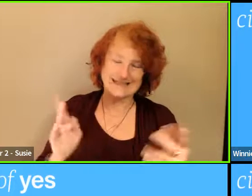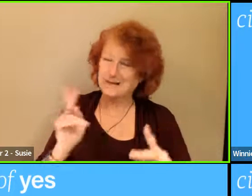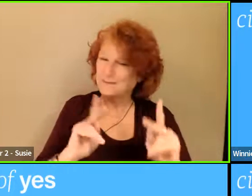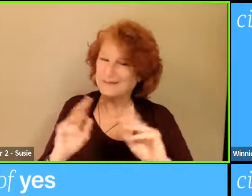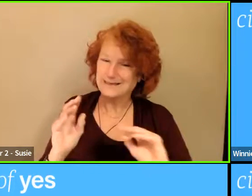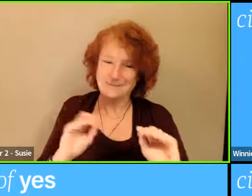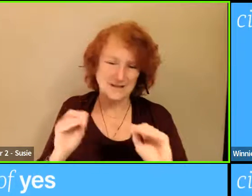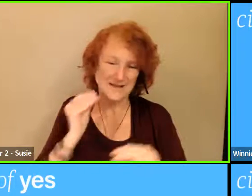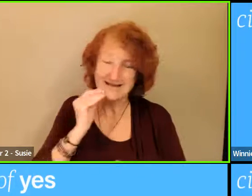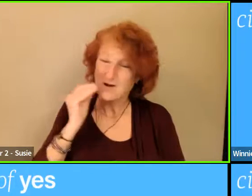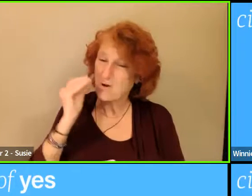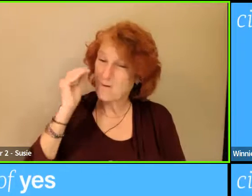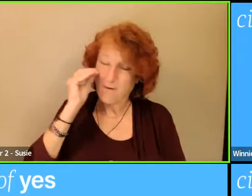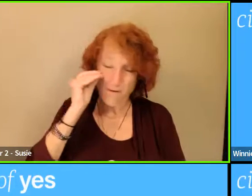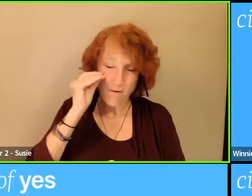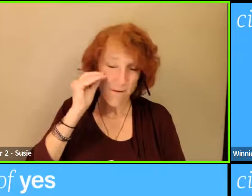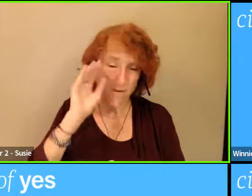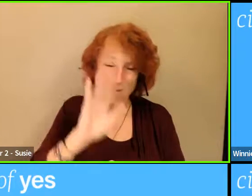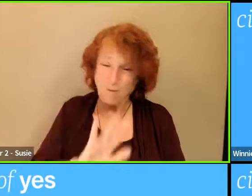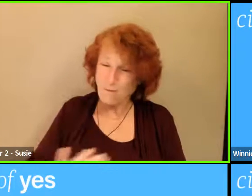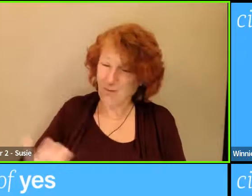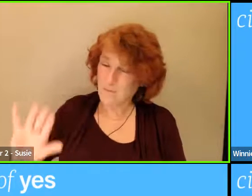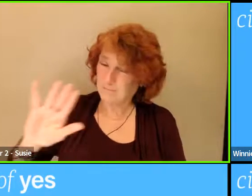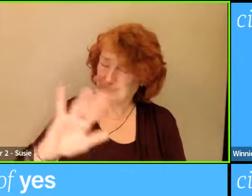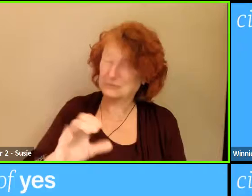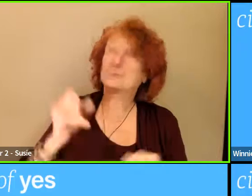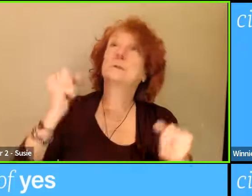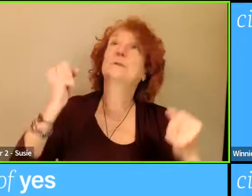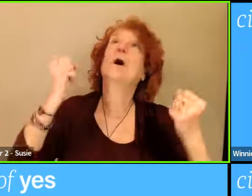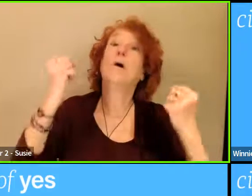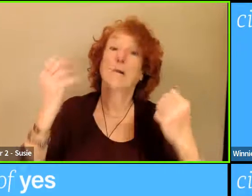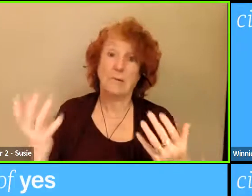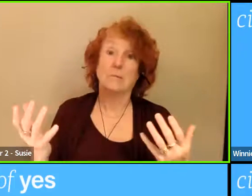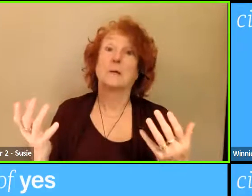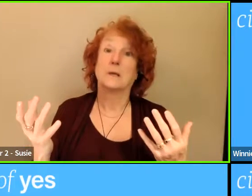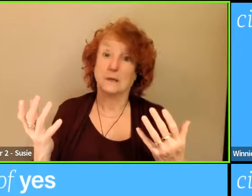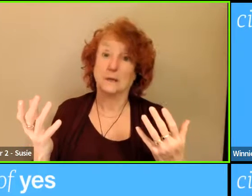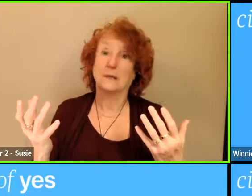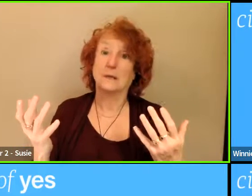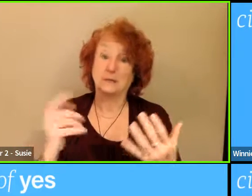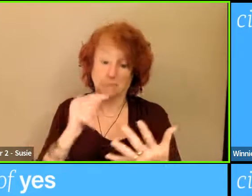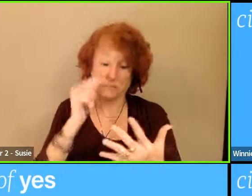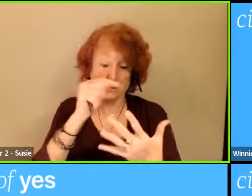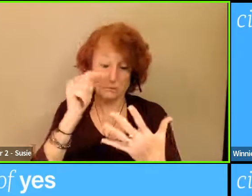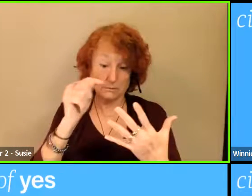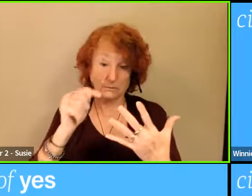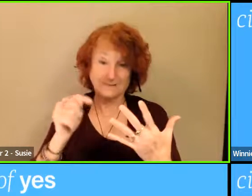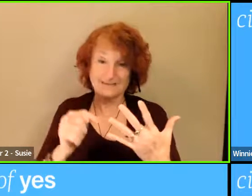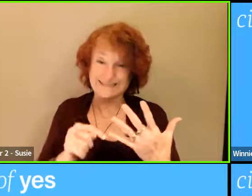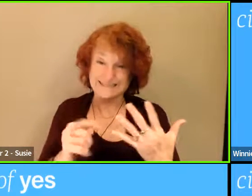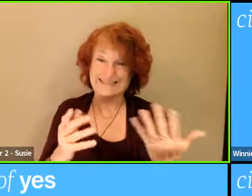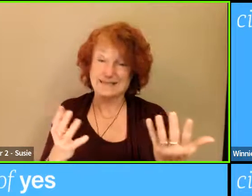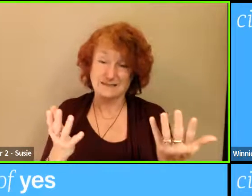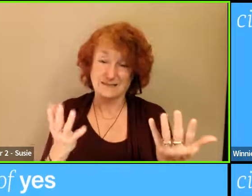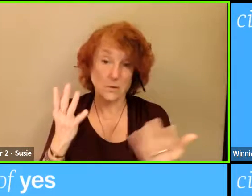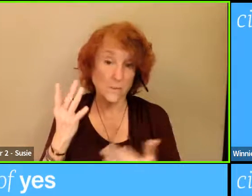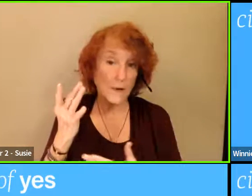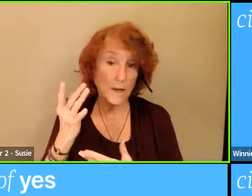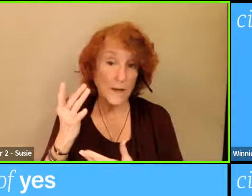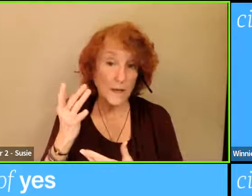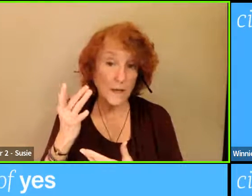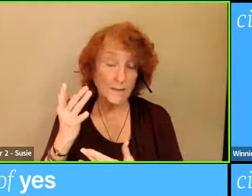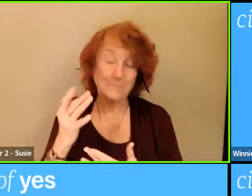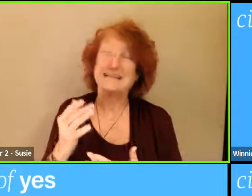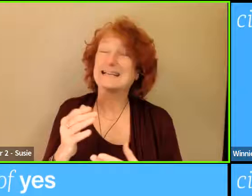homelessness on a really horrible scale. And all of those things are driven by the